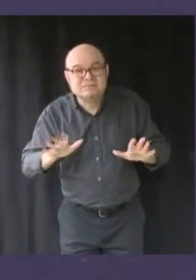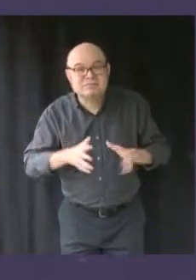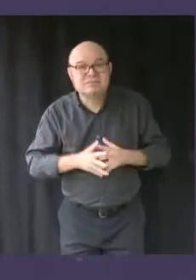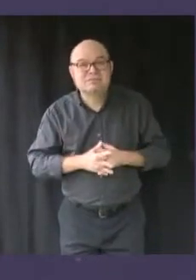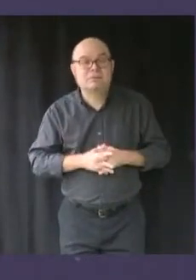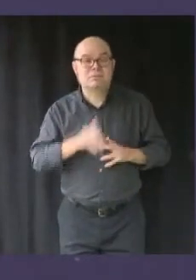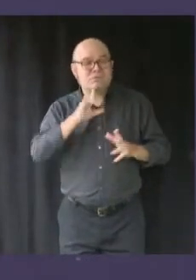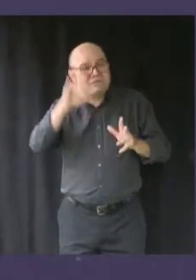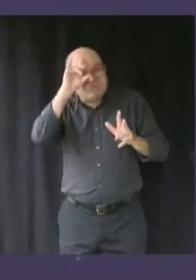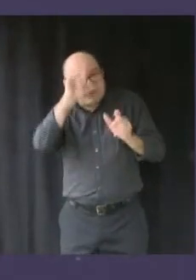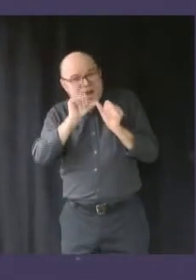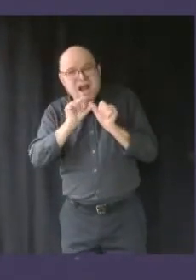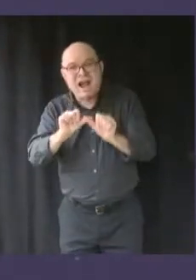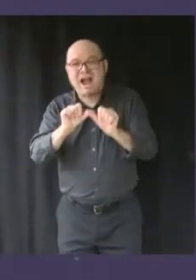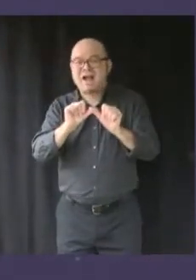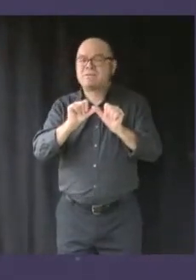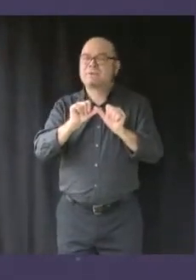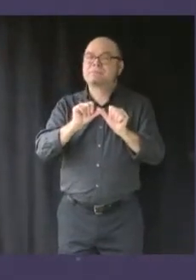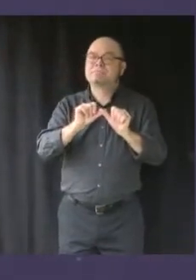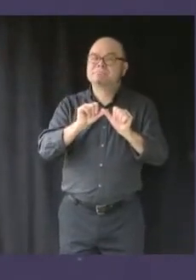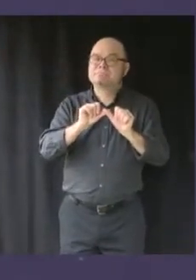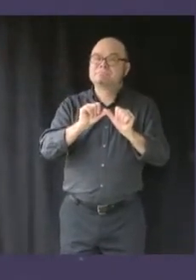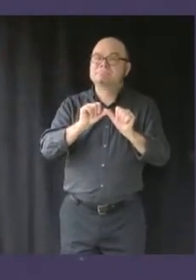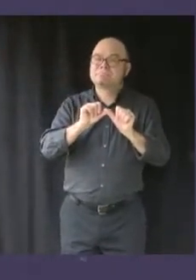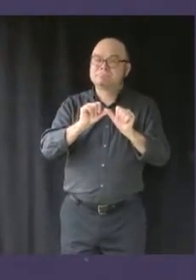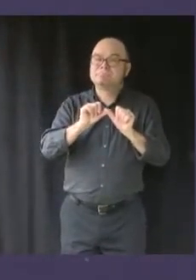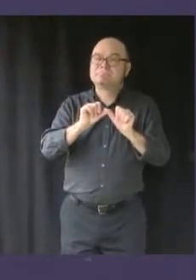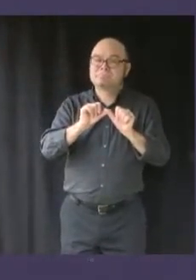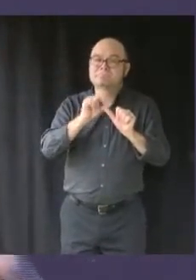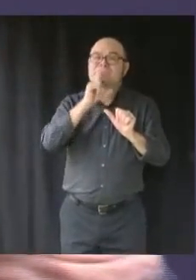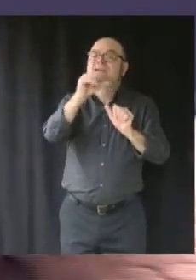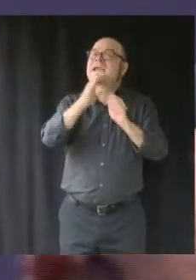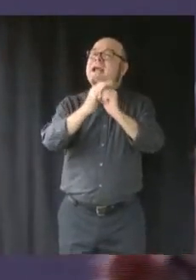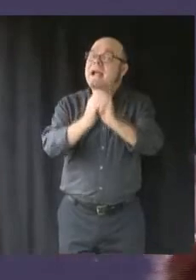and let us all say, Amen.